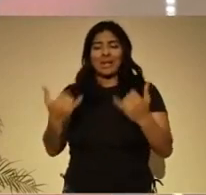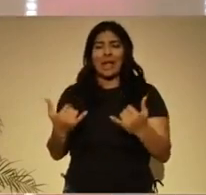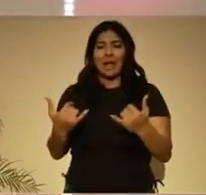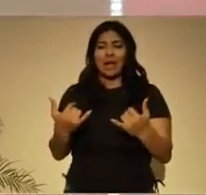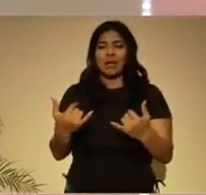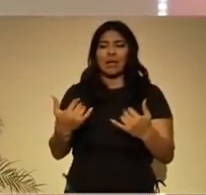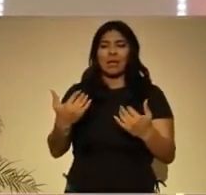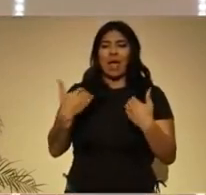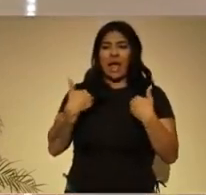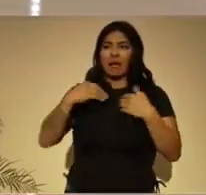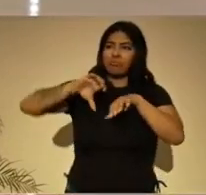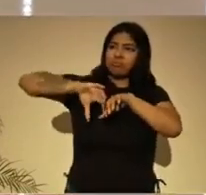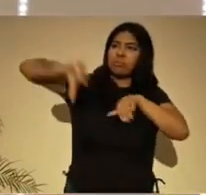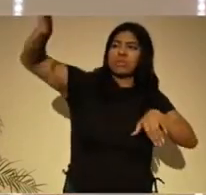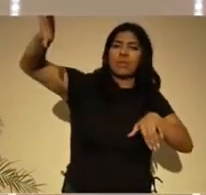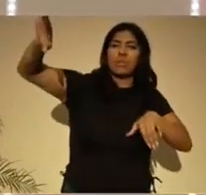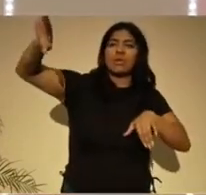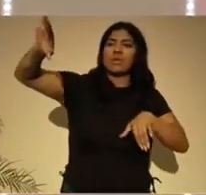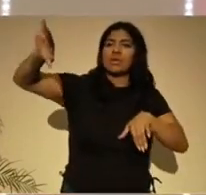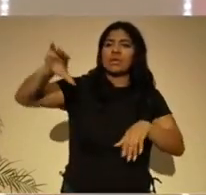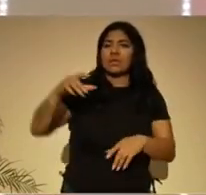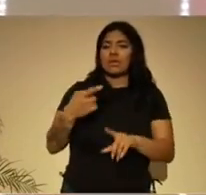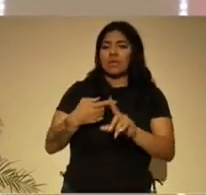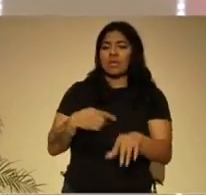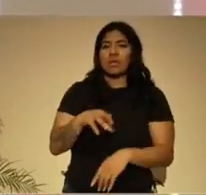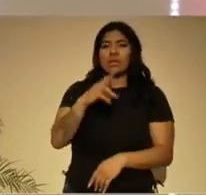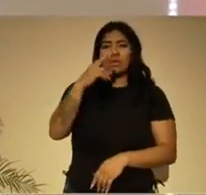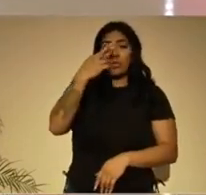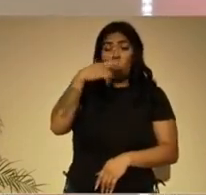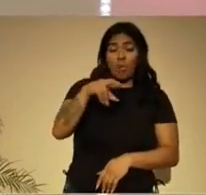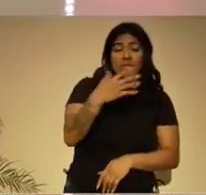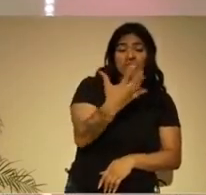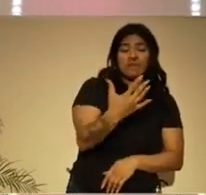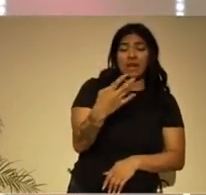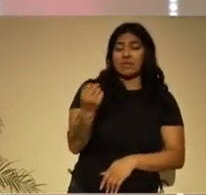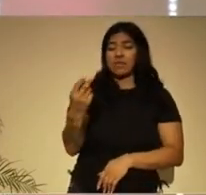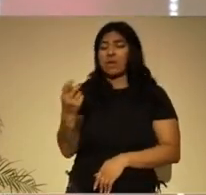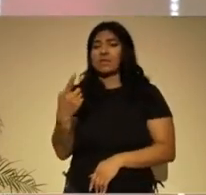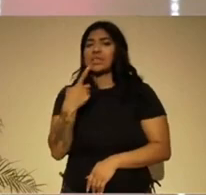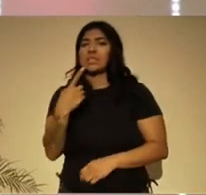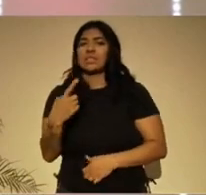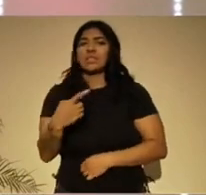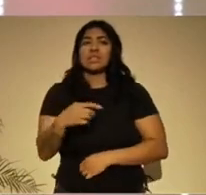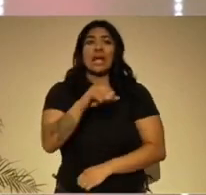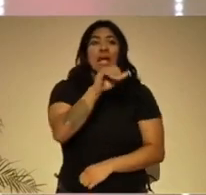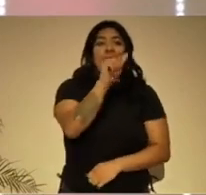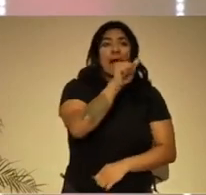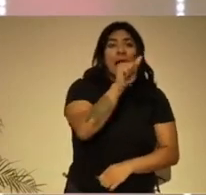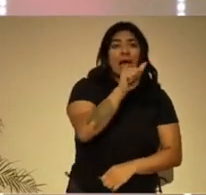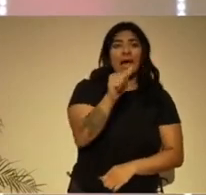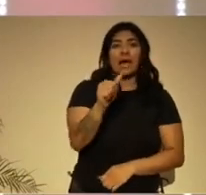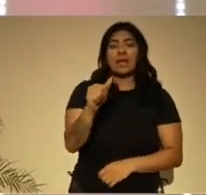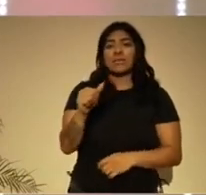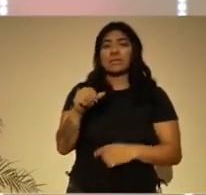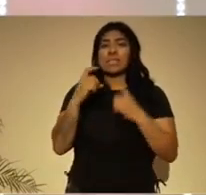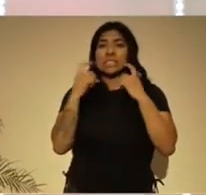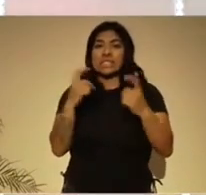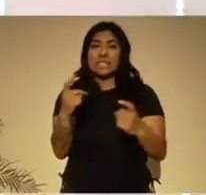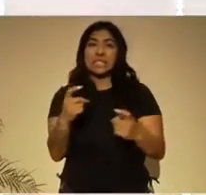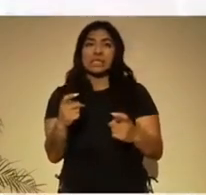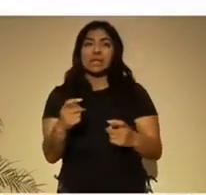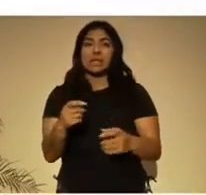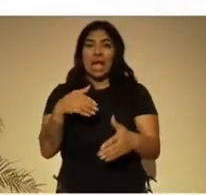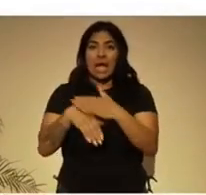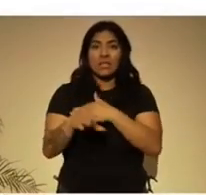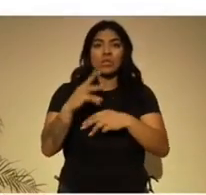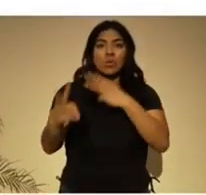separation between you and God. There's a gap. Romans 5:12 says this, that when Adam sinned, sin entered the world. Adam's